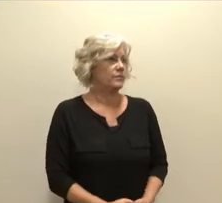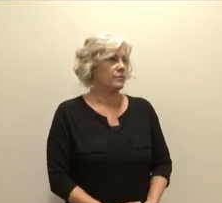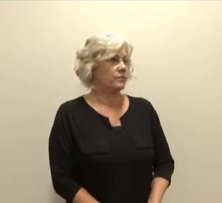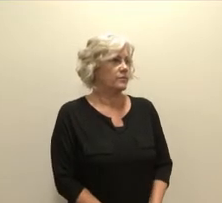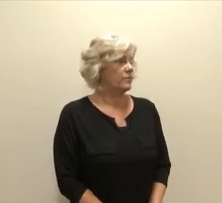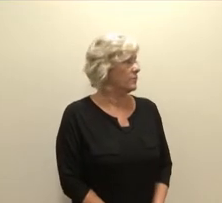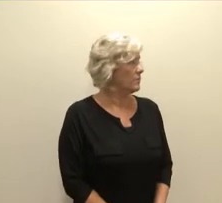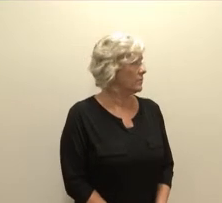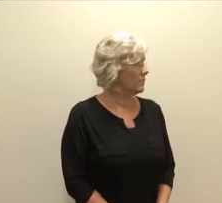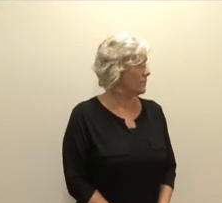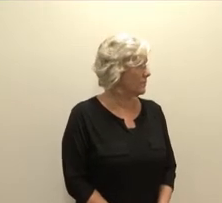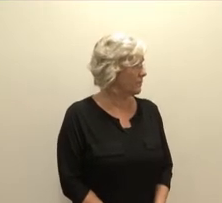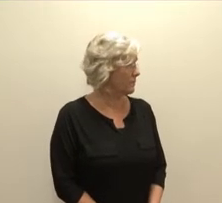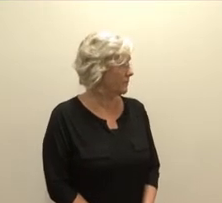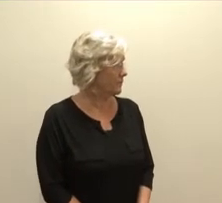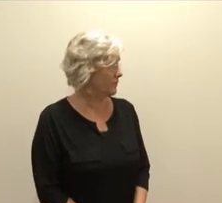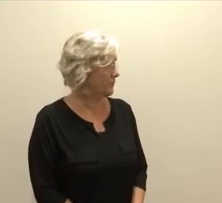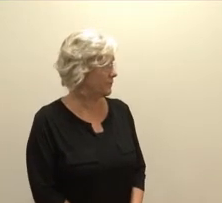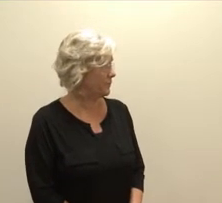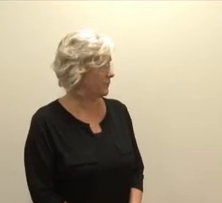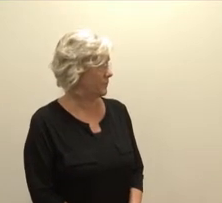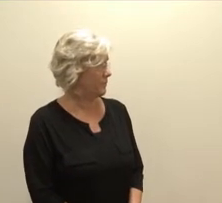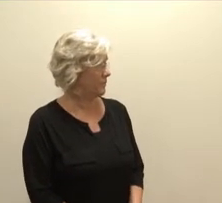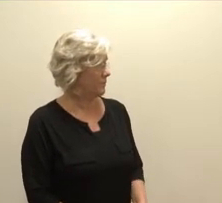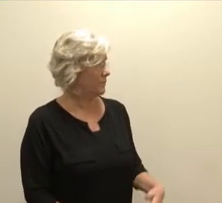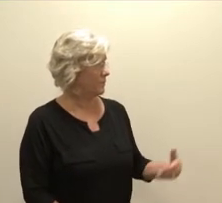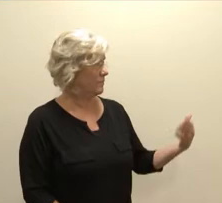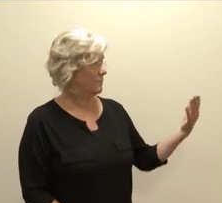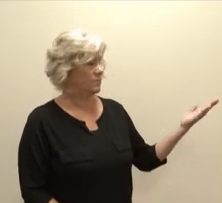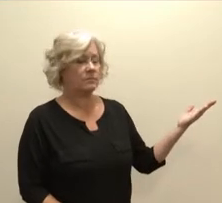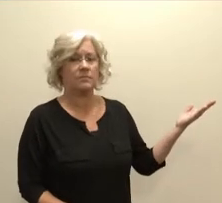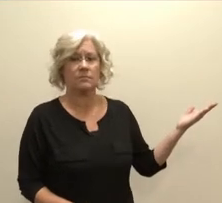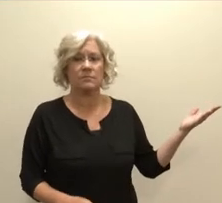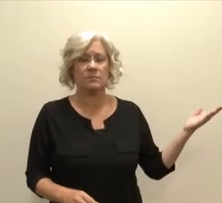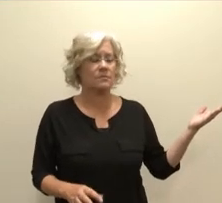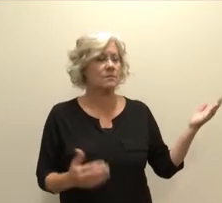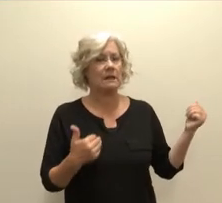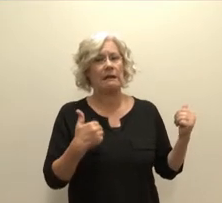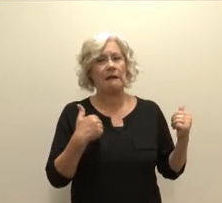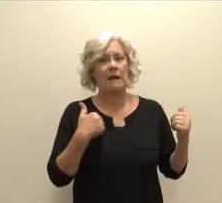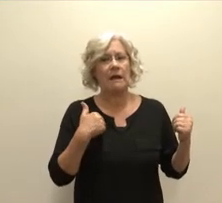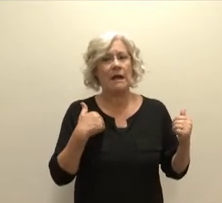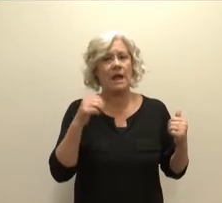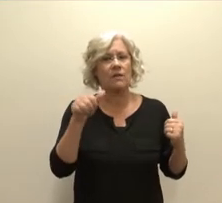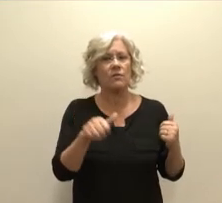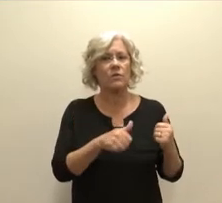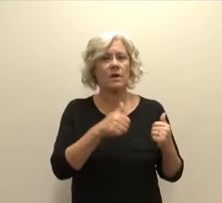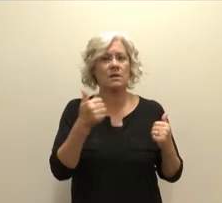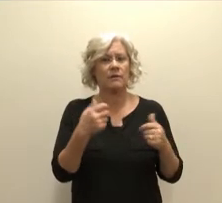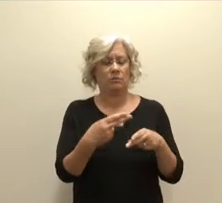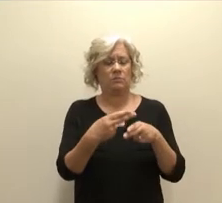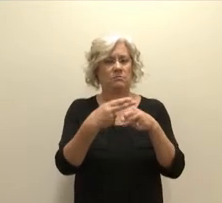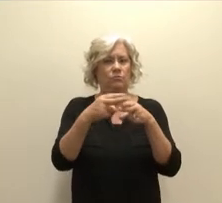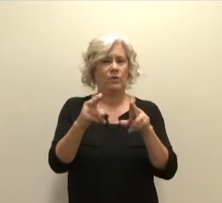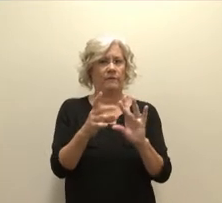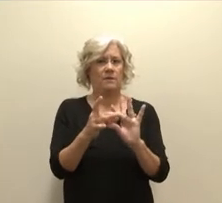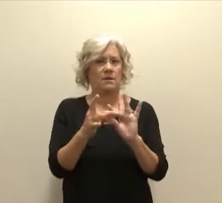Thank you, Mr. Sykes. Ms. Houston? Yeah, I just have another brief